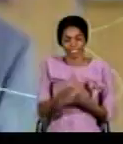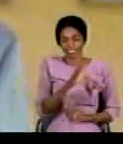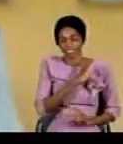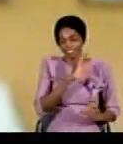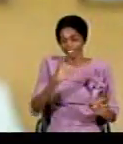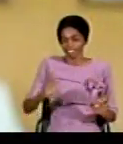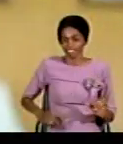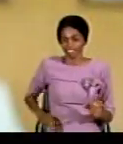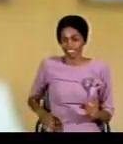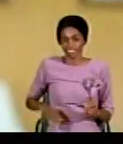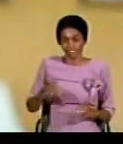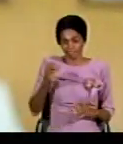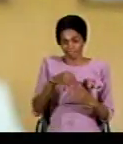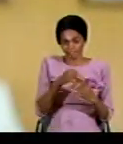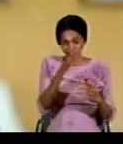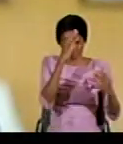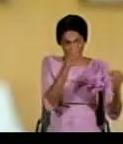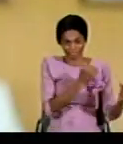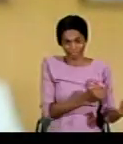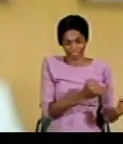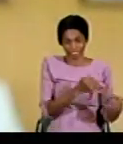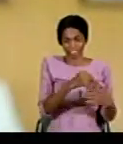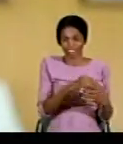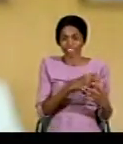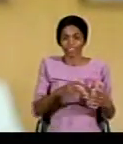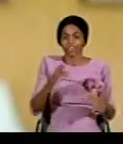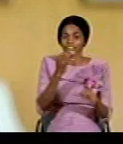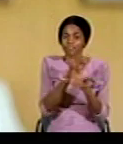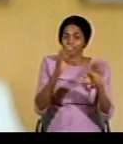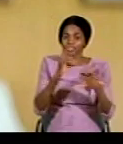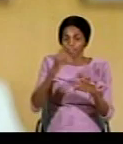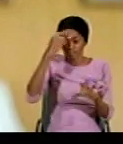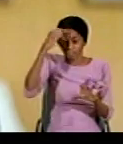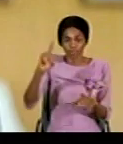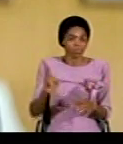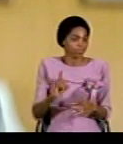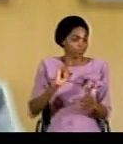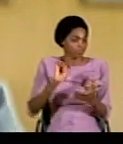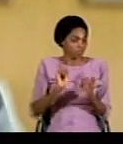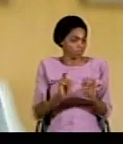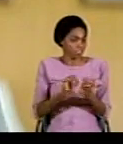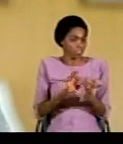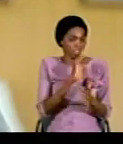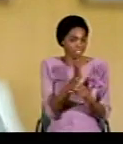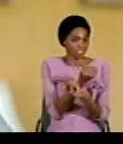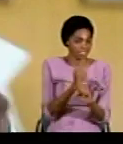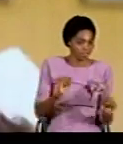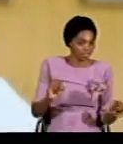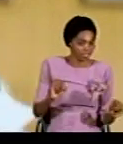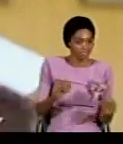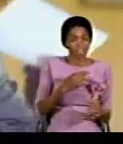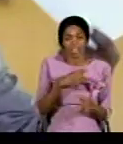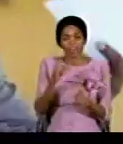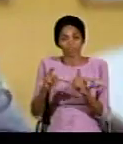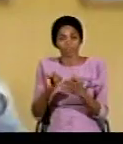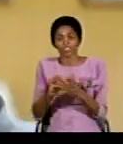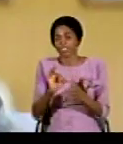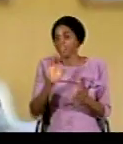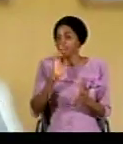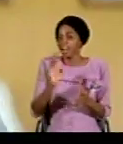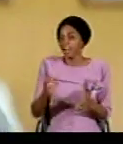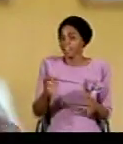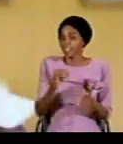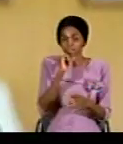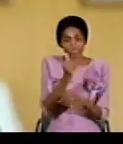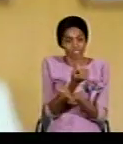Freedom for those who are not yet saved. Freedom for those who are saved, but they still have one or two issues hanging